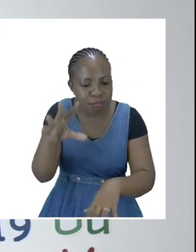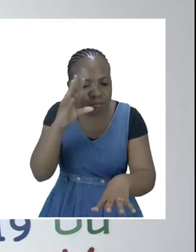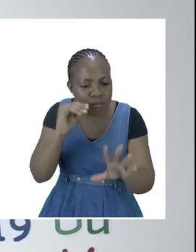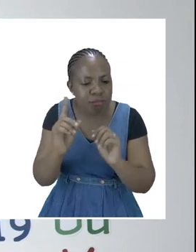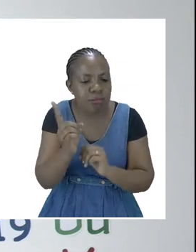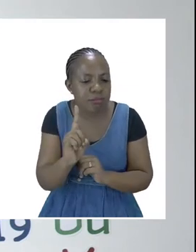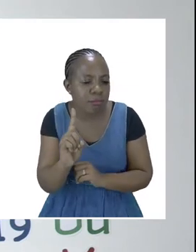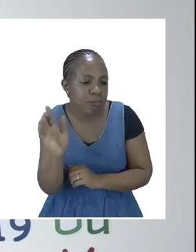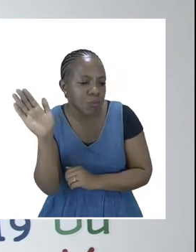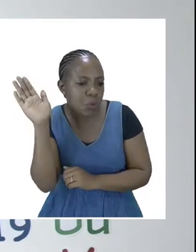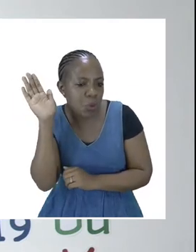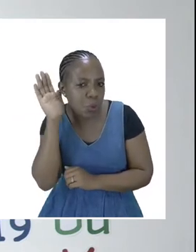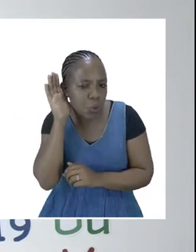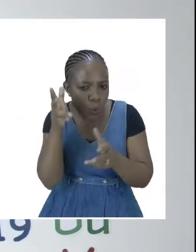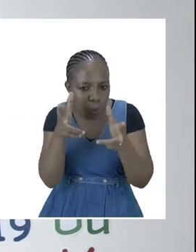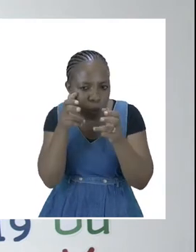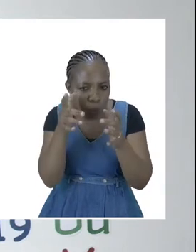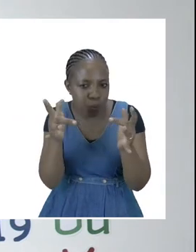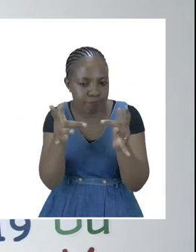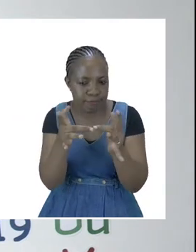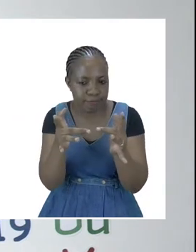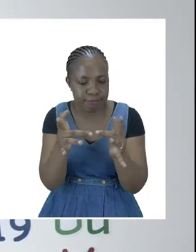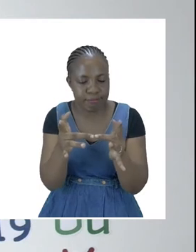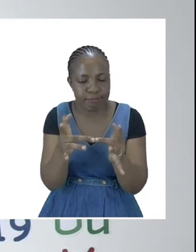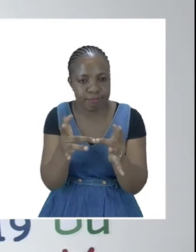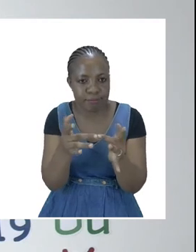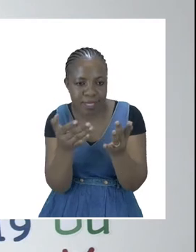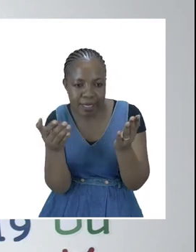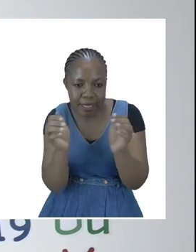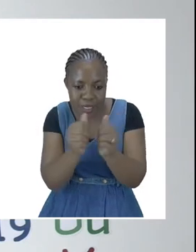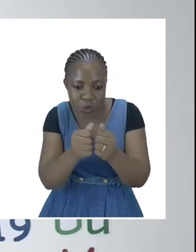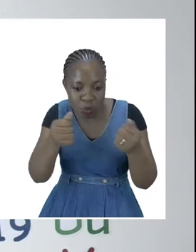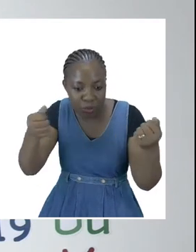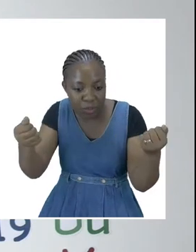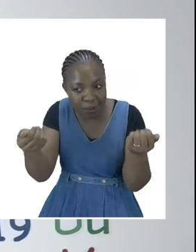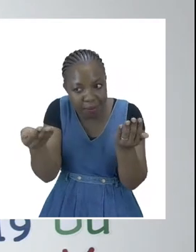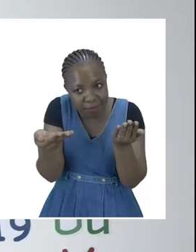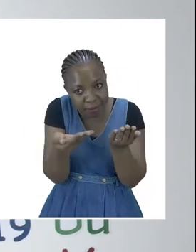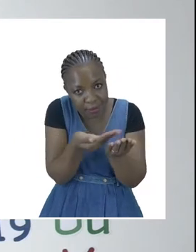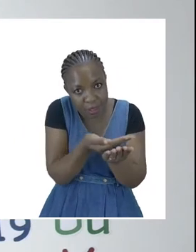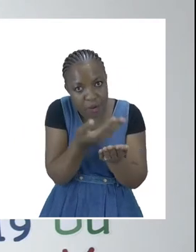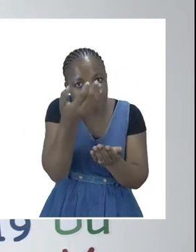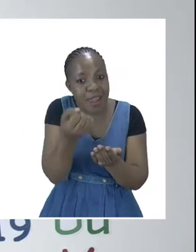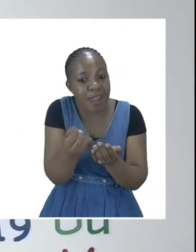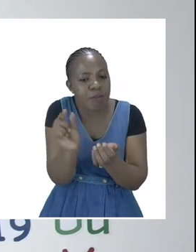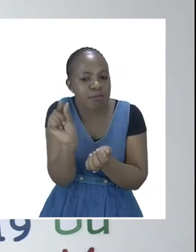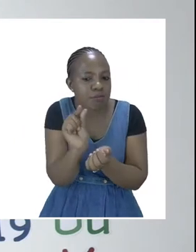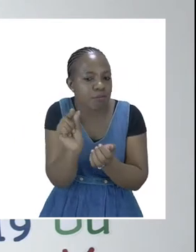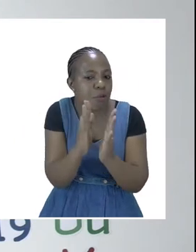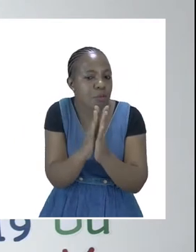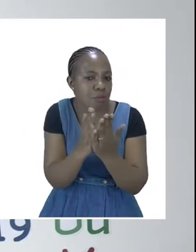or watching online. Inside the newspapers, there is an insert of the lesson